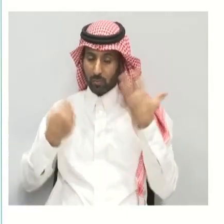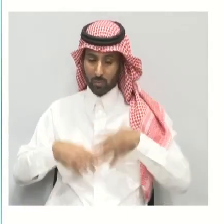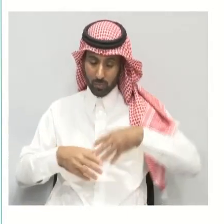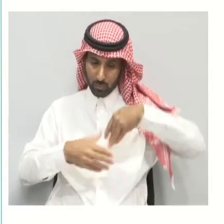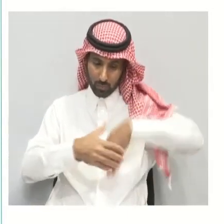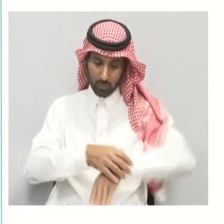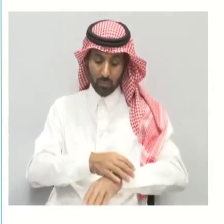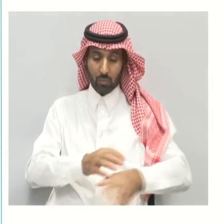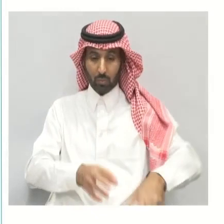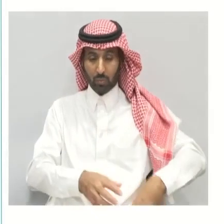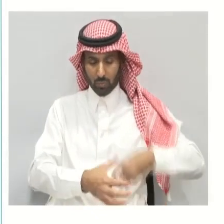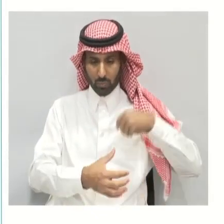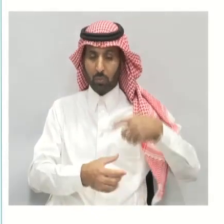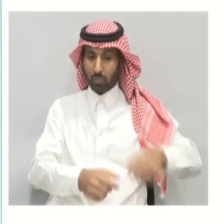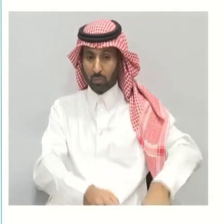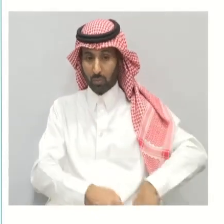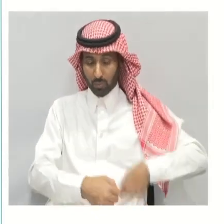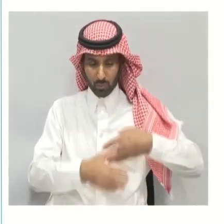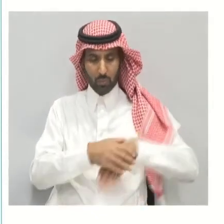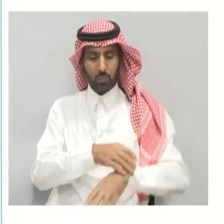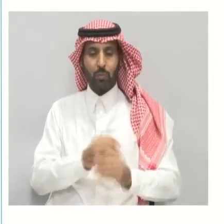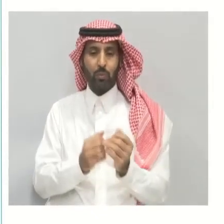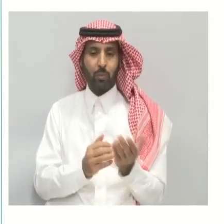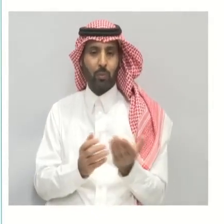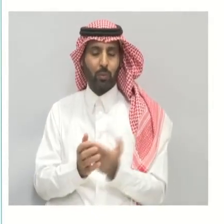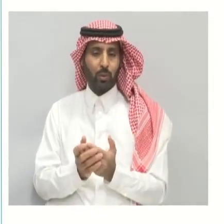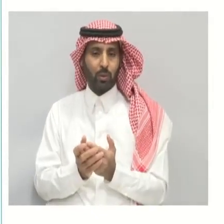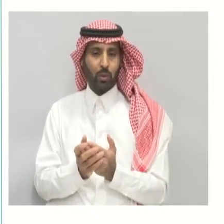boots or waterproof shoes.